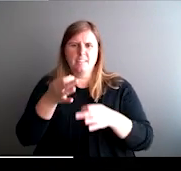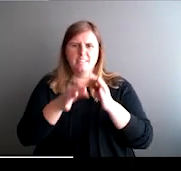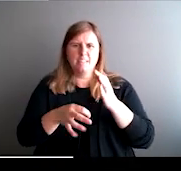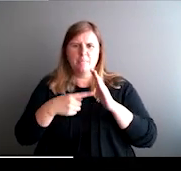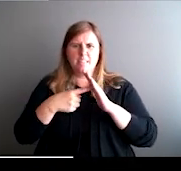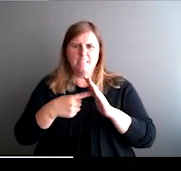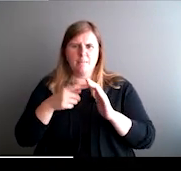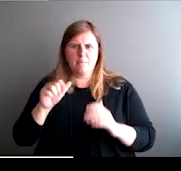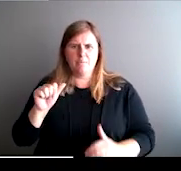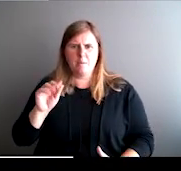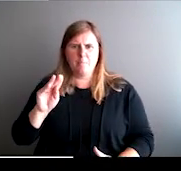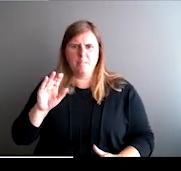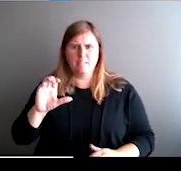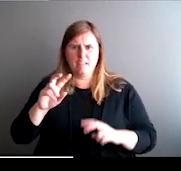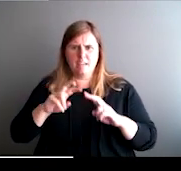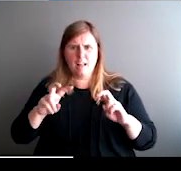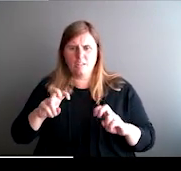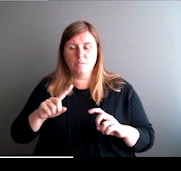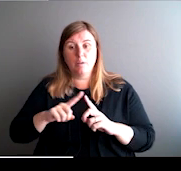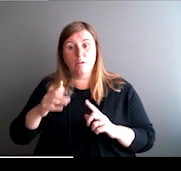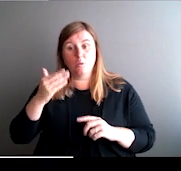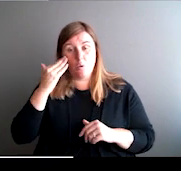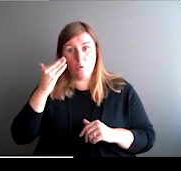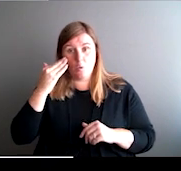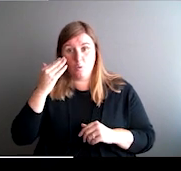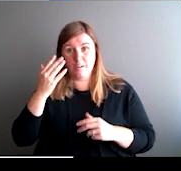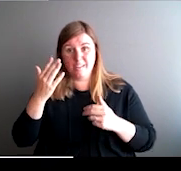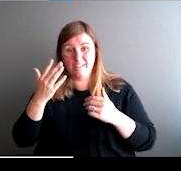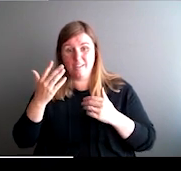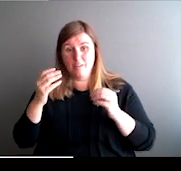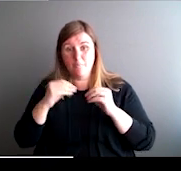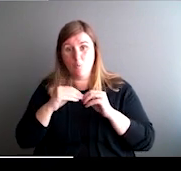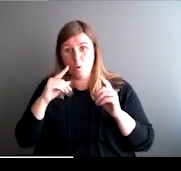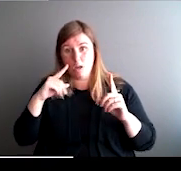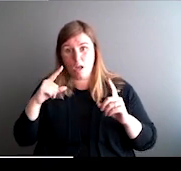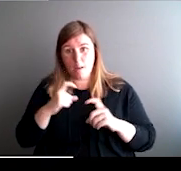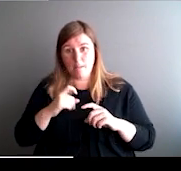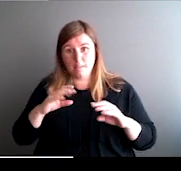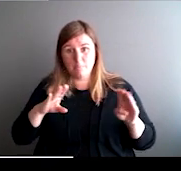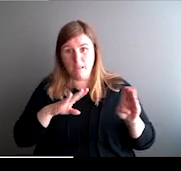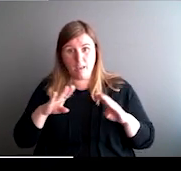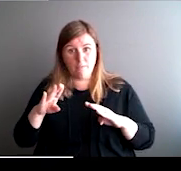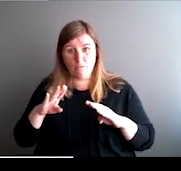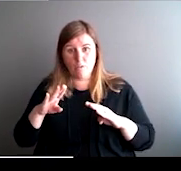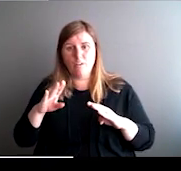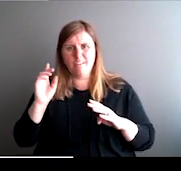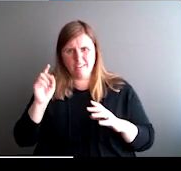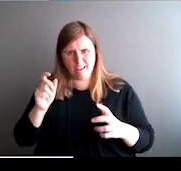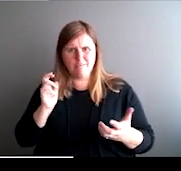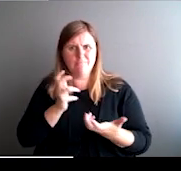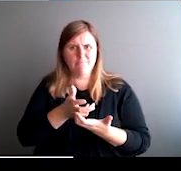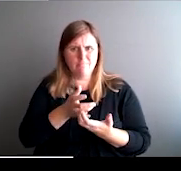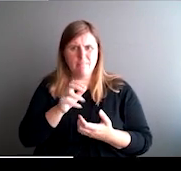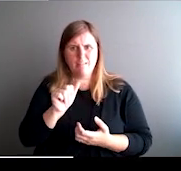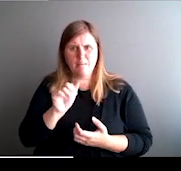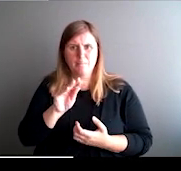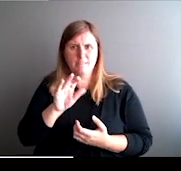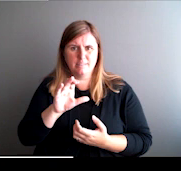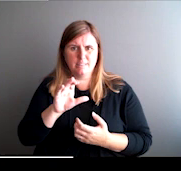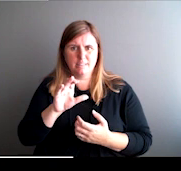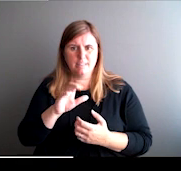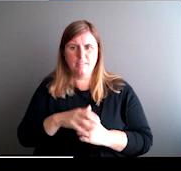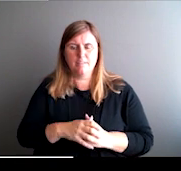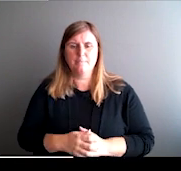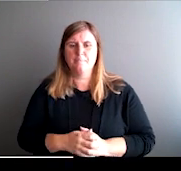ABC analysis. Just know that even more complex behaviors are amenable to this ABC analysis. You